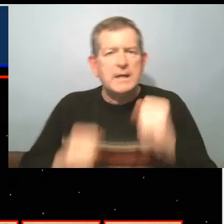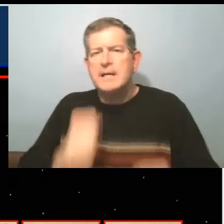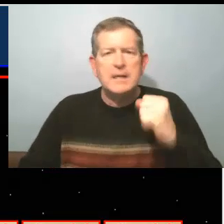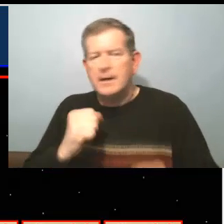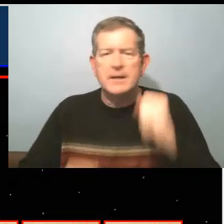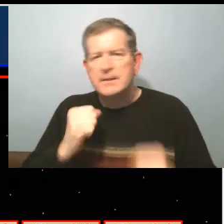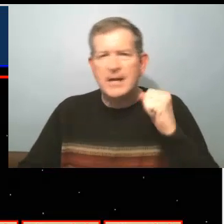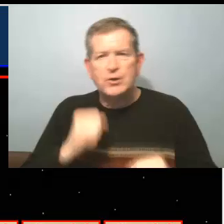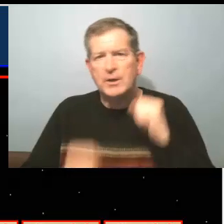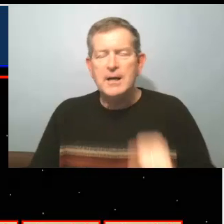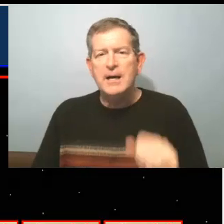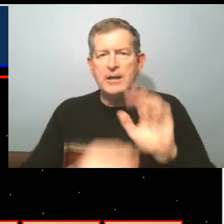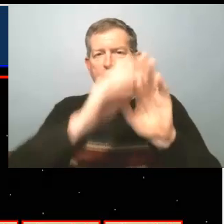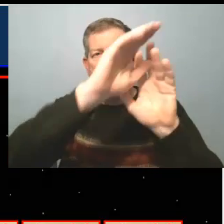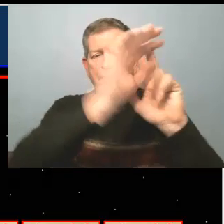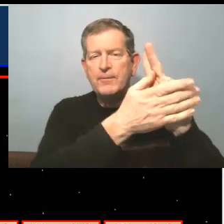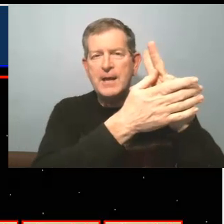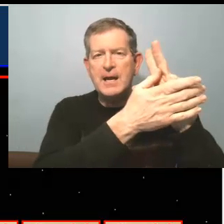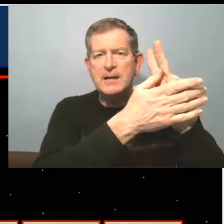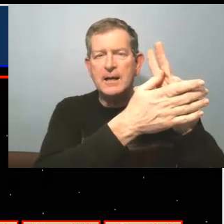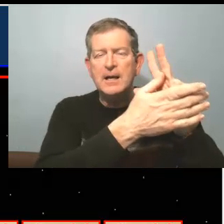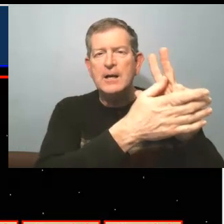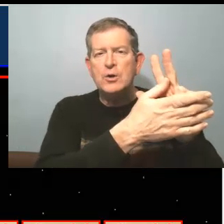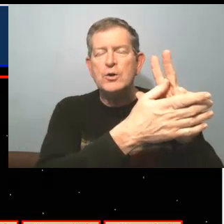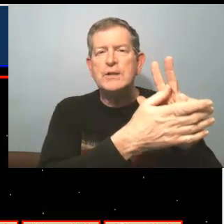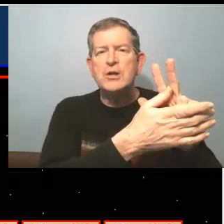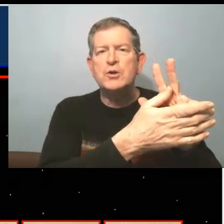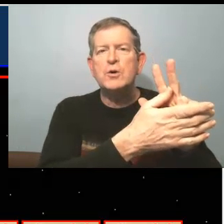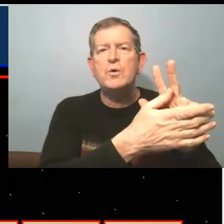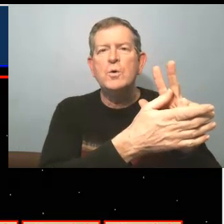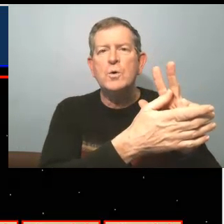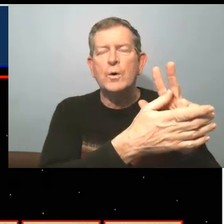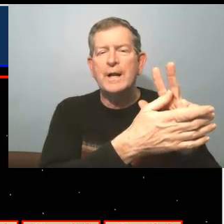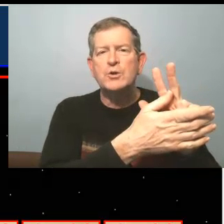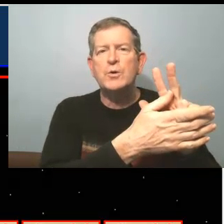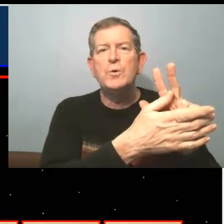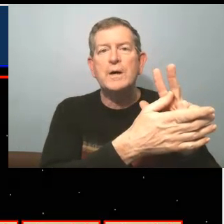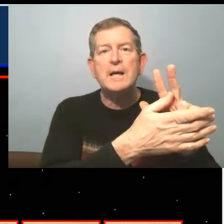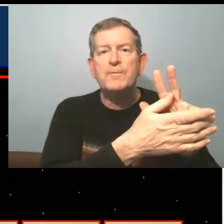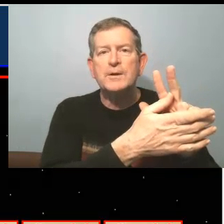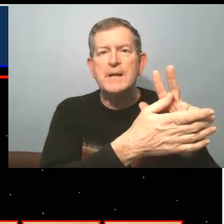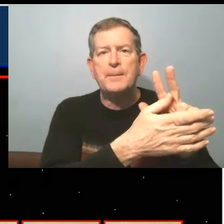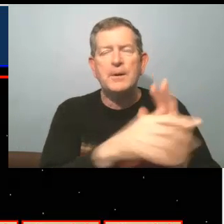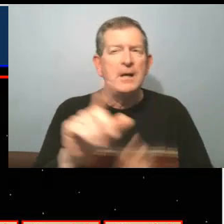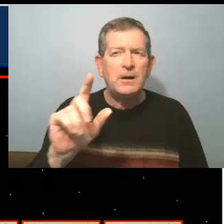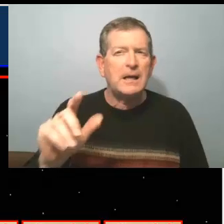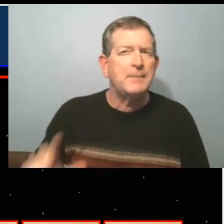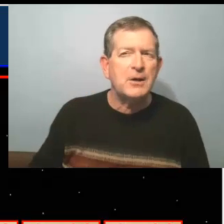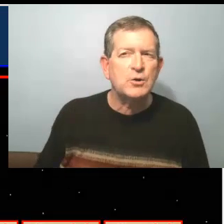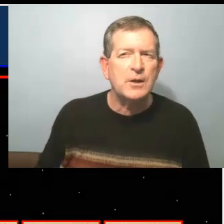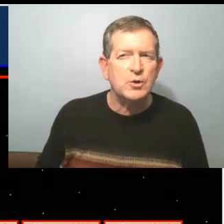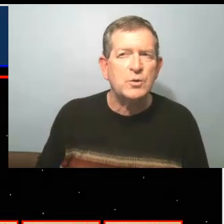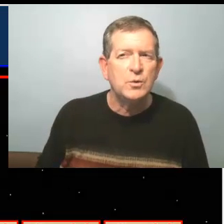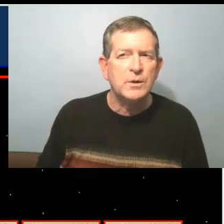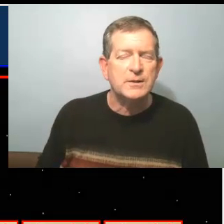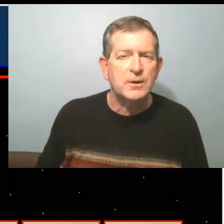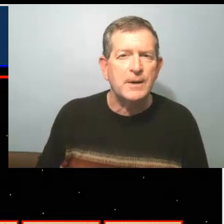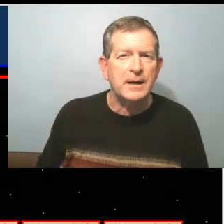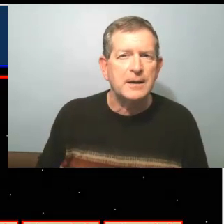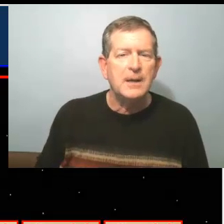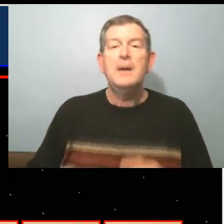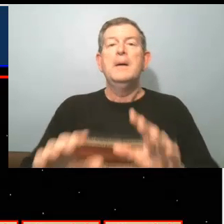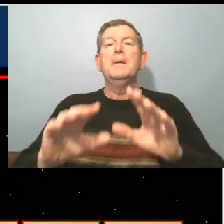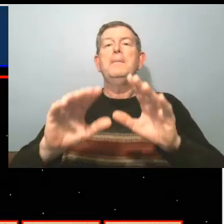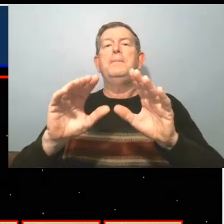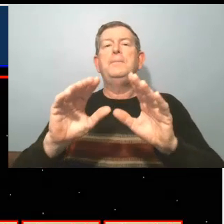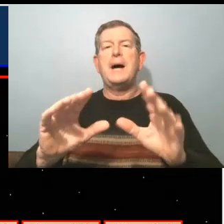to courir in this section, and you chop off the ending, you should say je cours, not je couris, for example. Click and make sure that je cours is